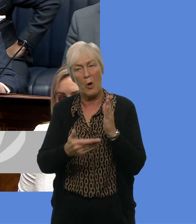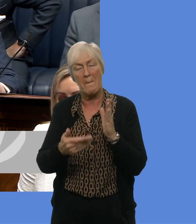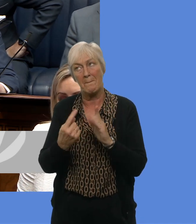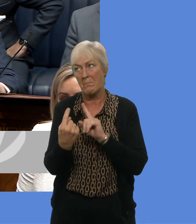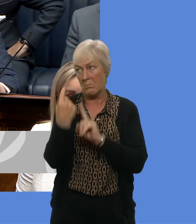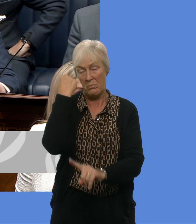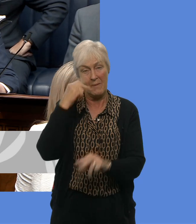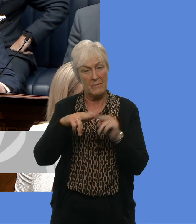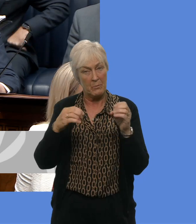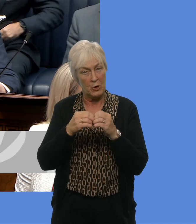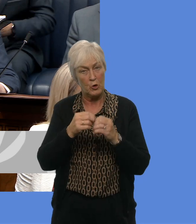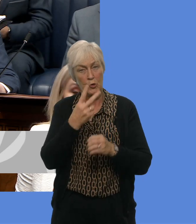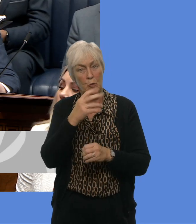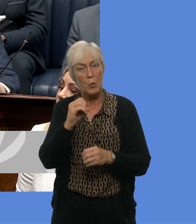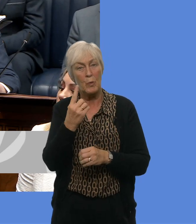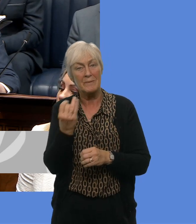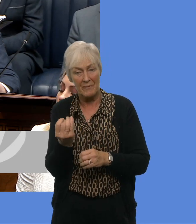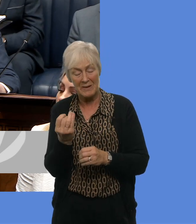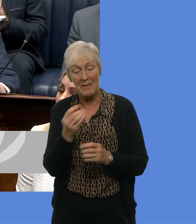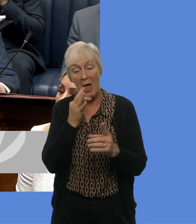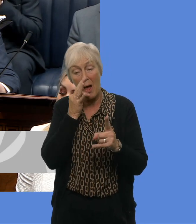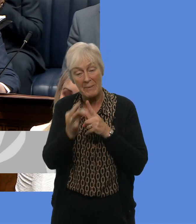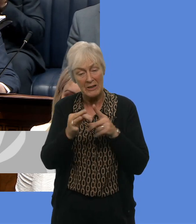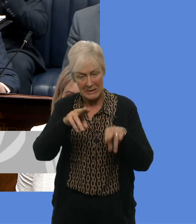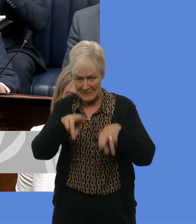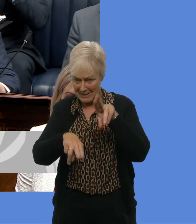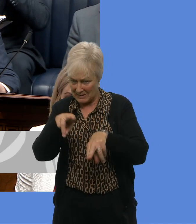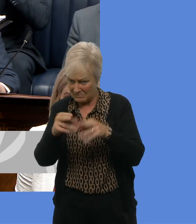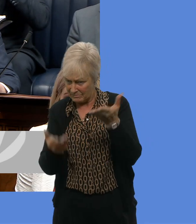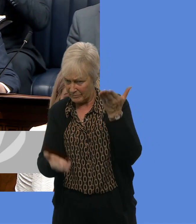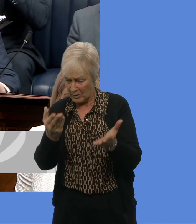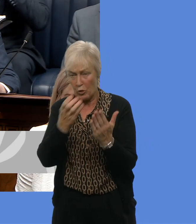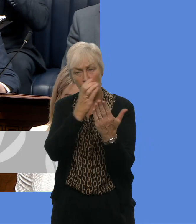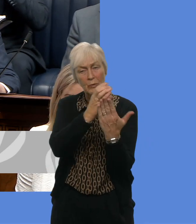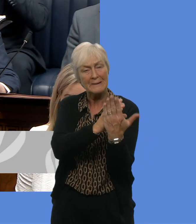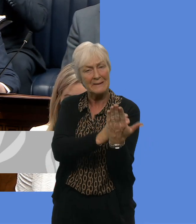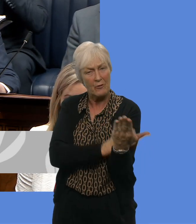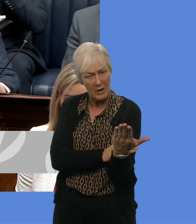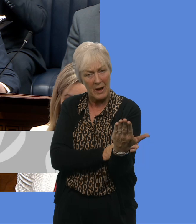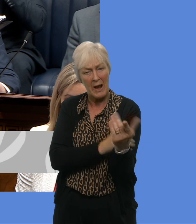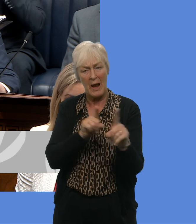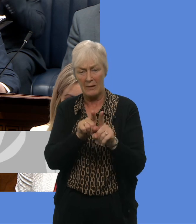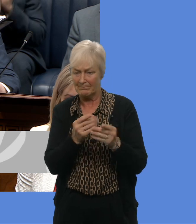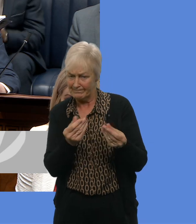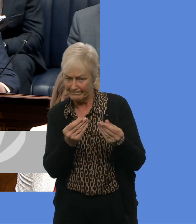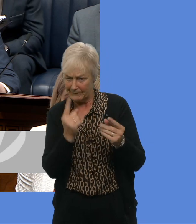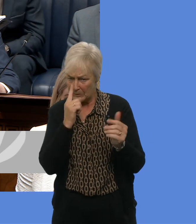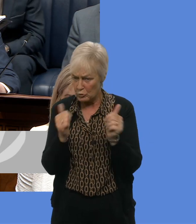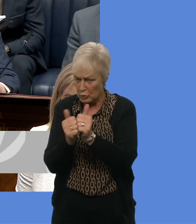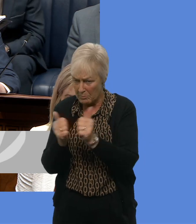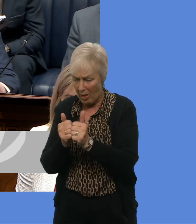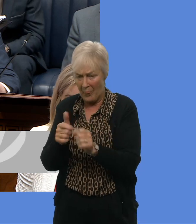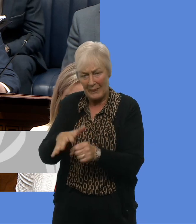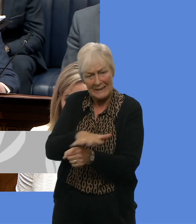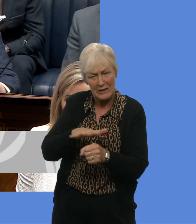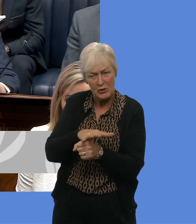February 2017. The applications were assessed against key criteria such as rationalisation, suitability, condition